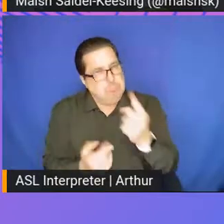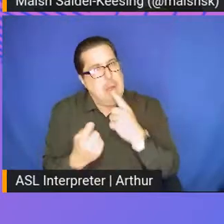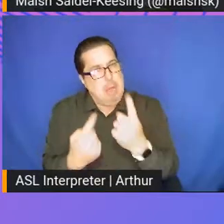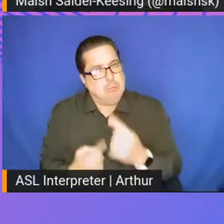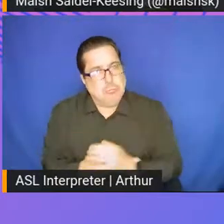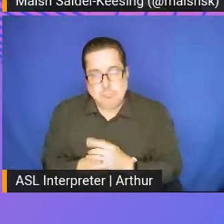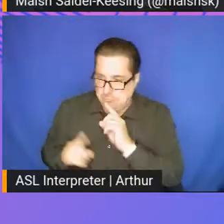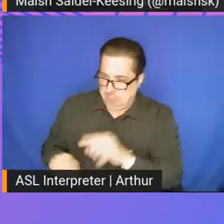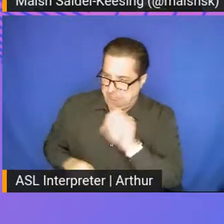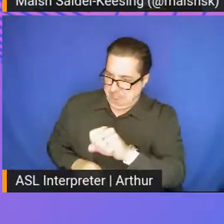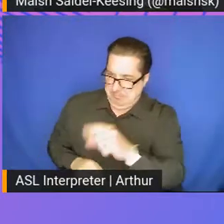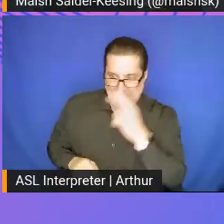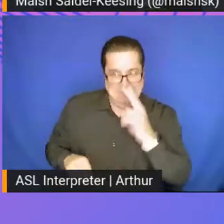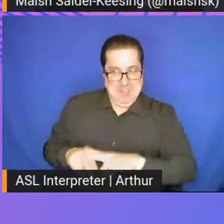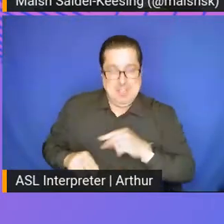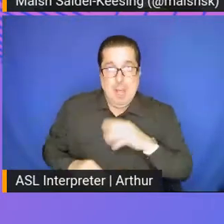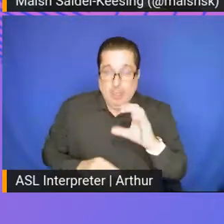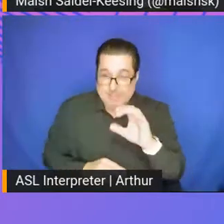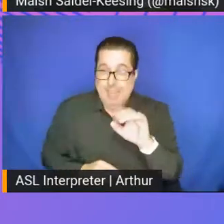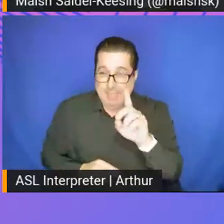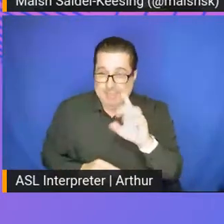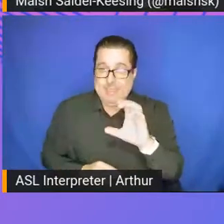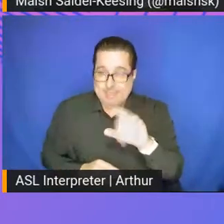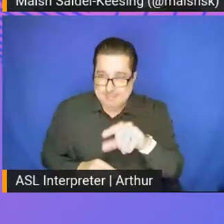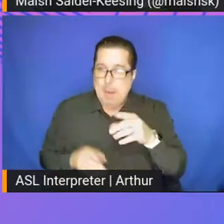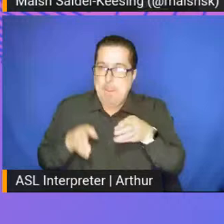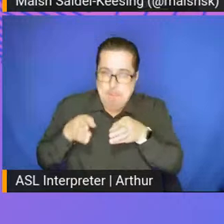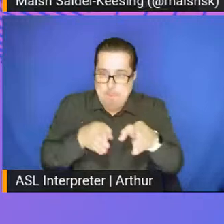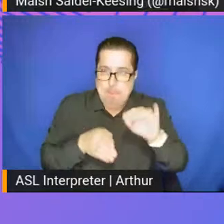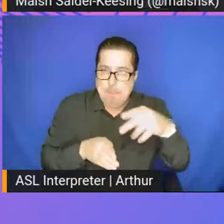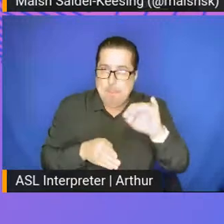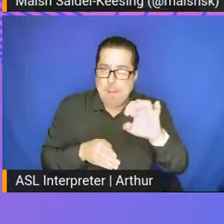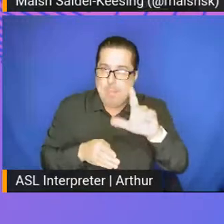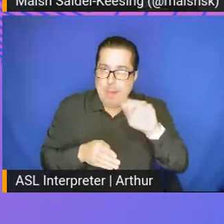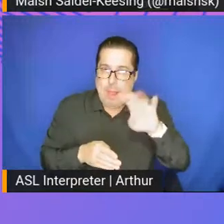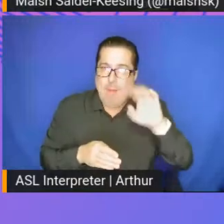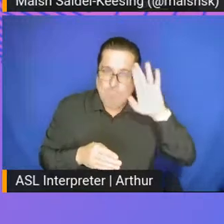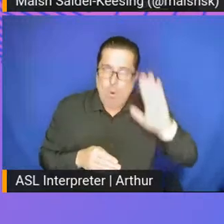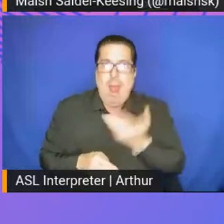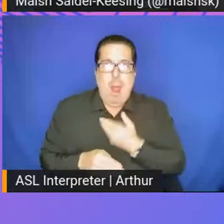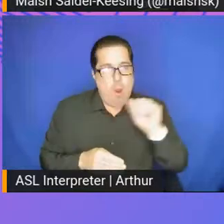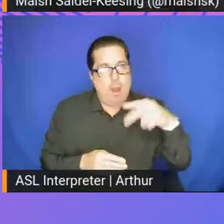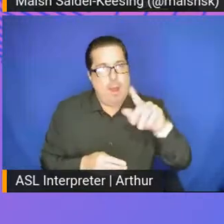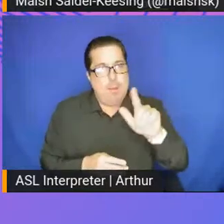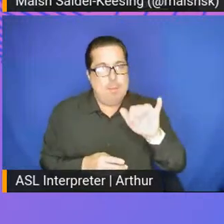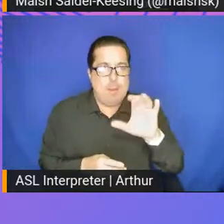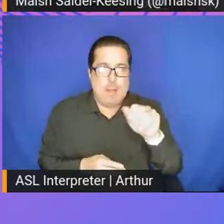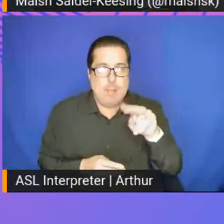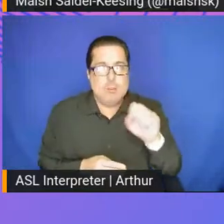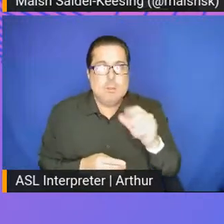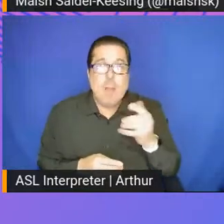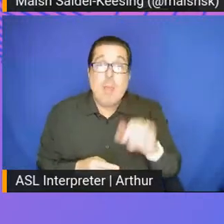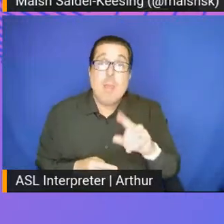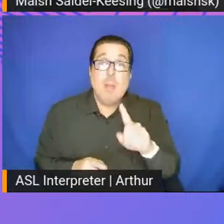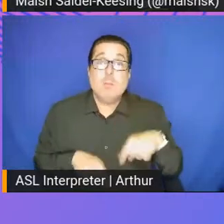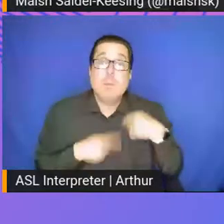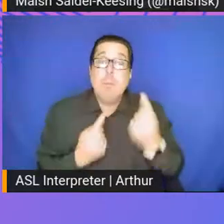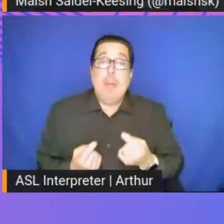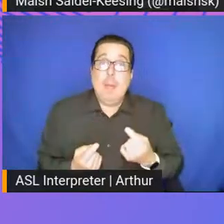yes, we're using CI/CD pipelines for our applications. That's been